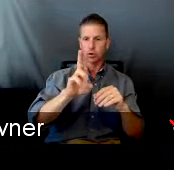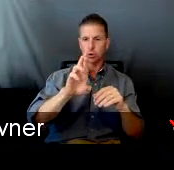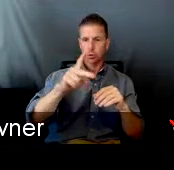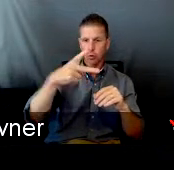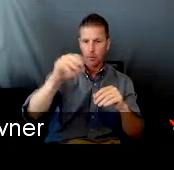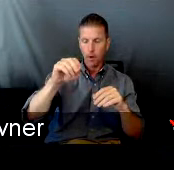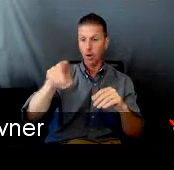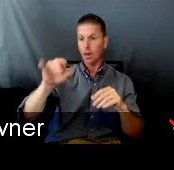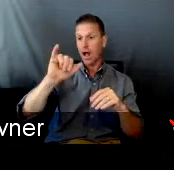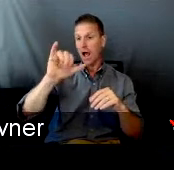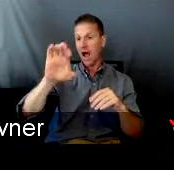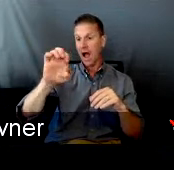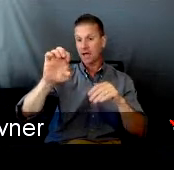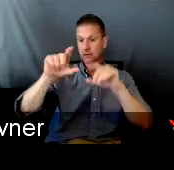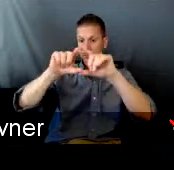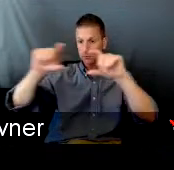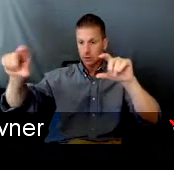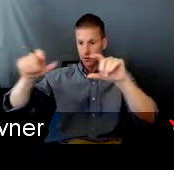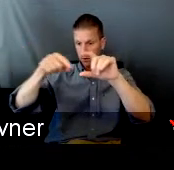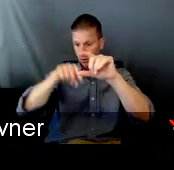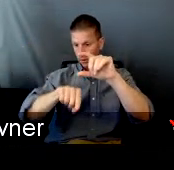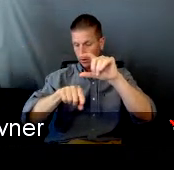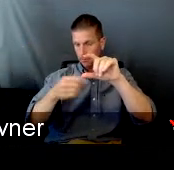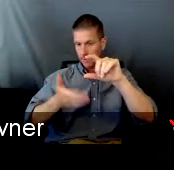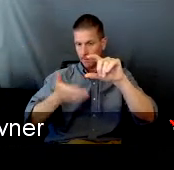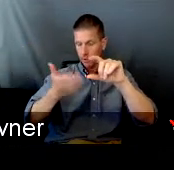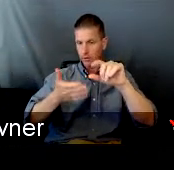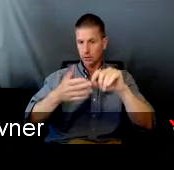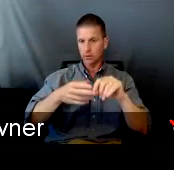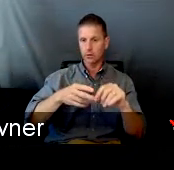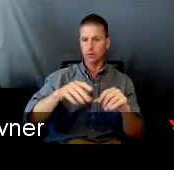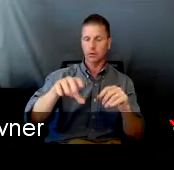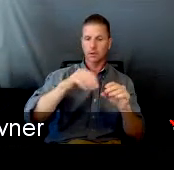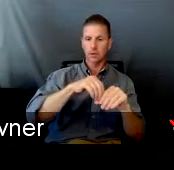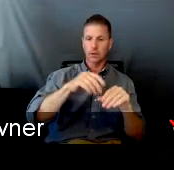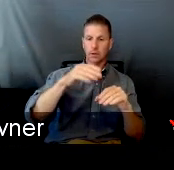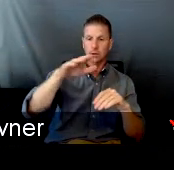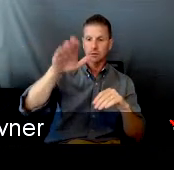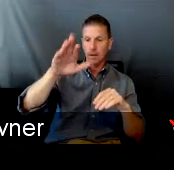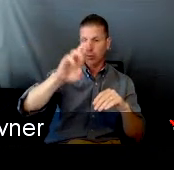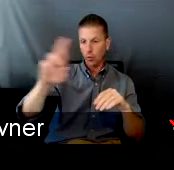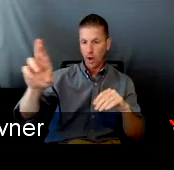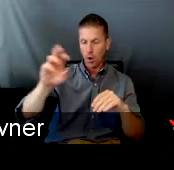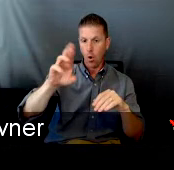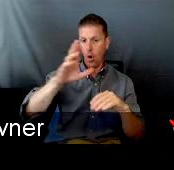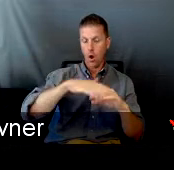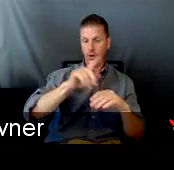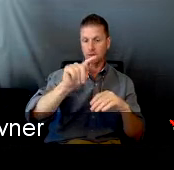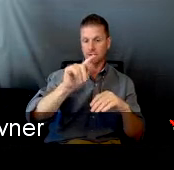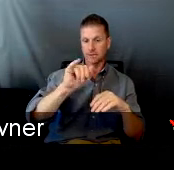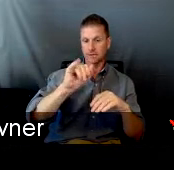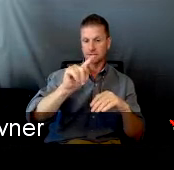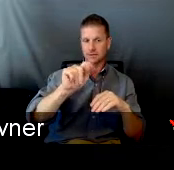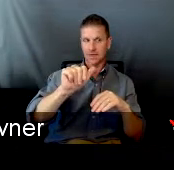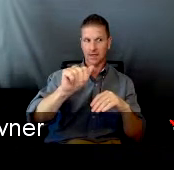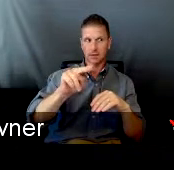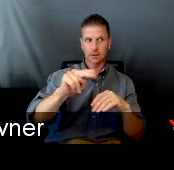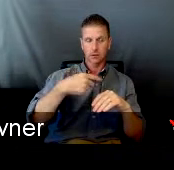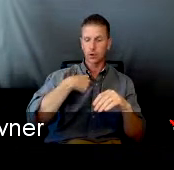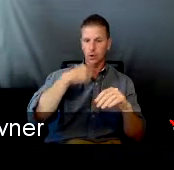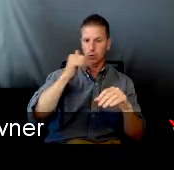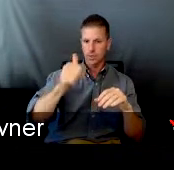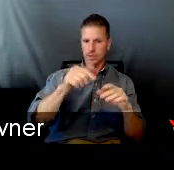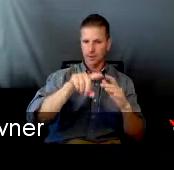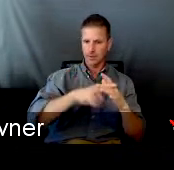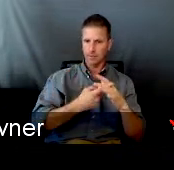Europa, or in the interior of Enceladus in the top right there, or on Titan. And we can begin to explore